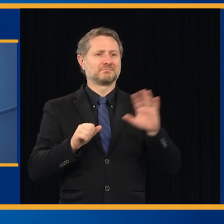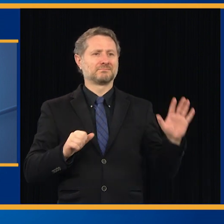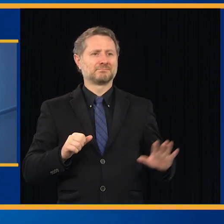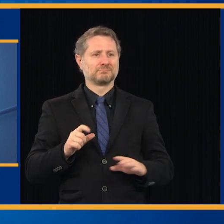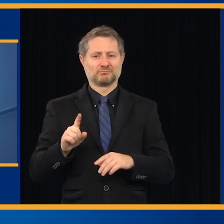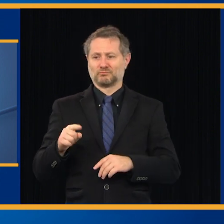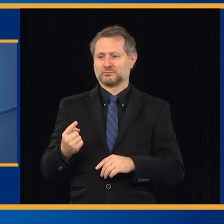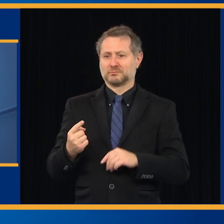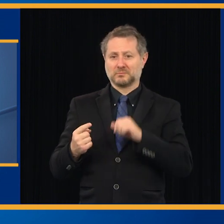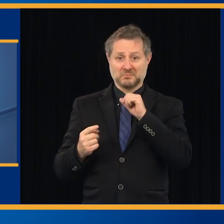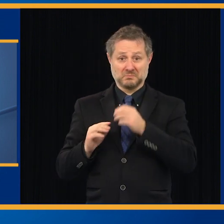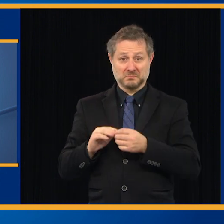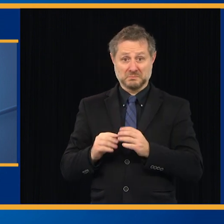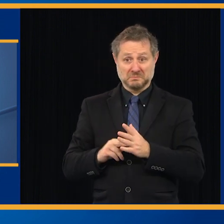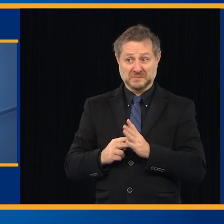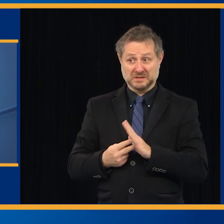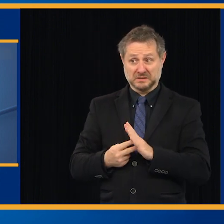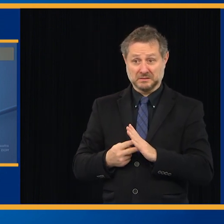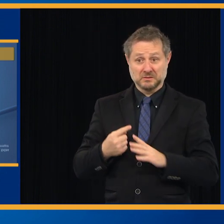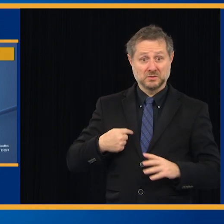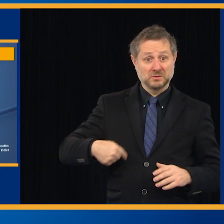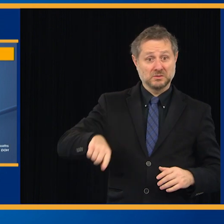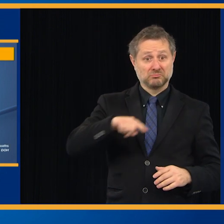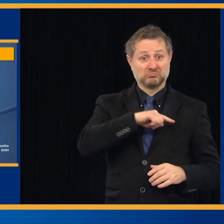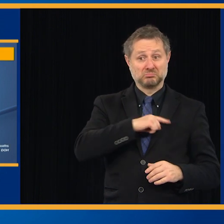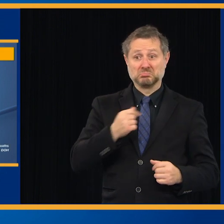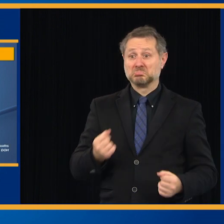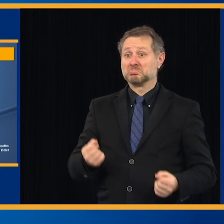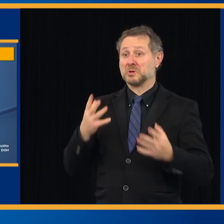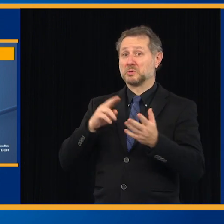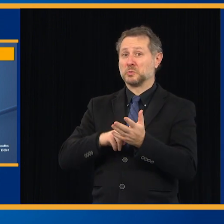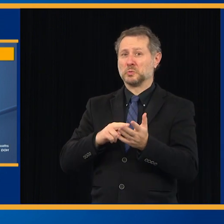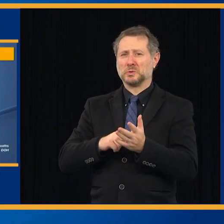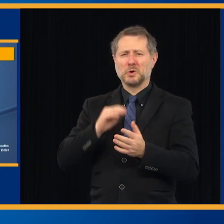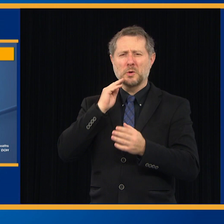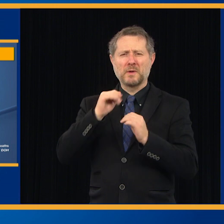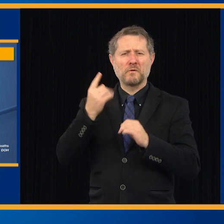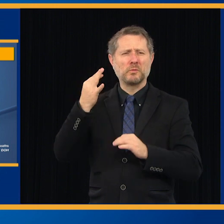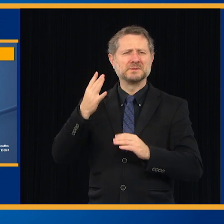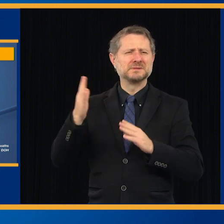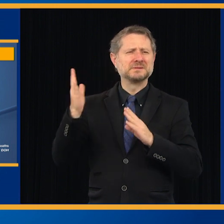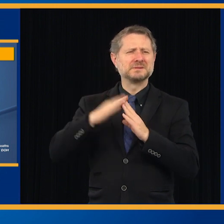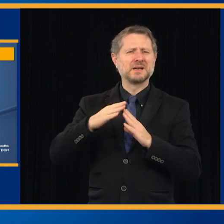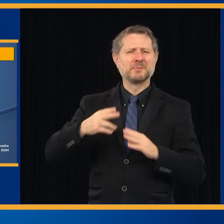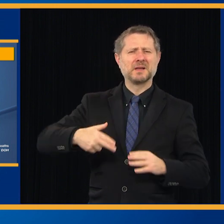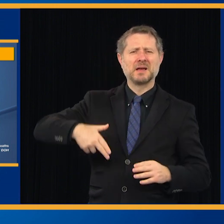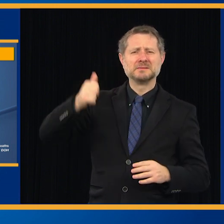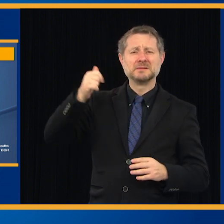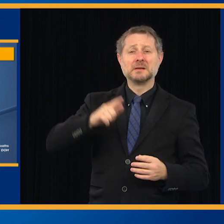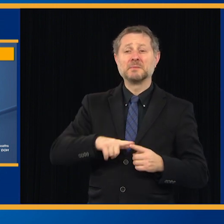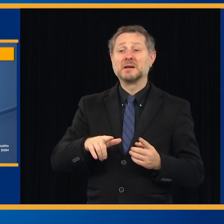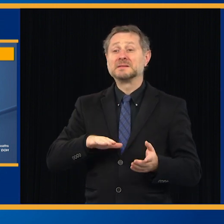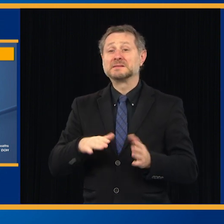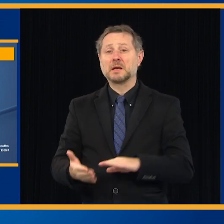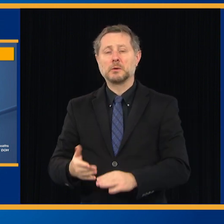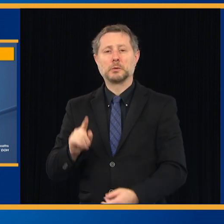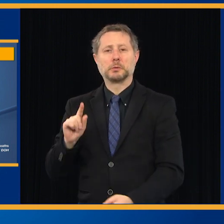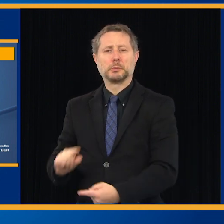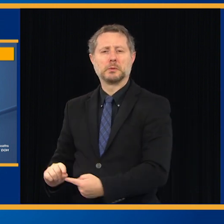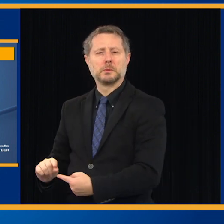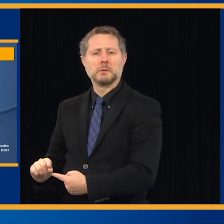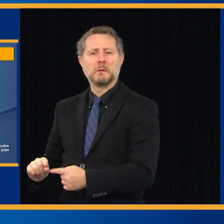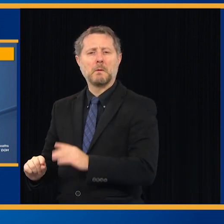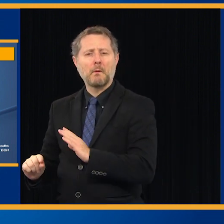look at the states and the percentages of people who died in nursing homes as a percentage of